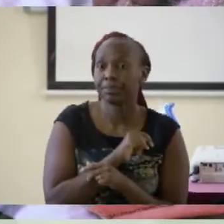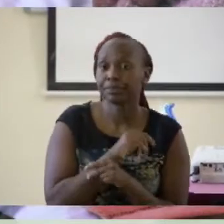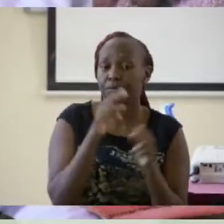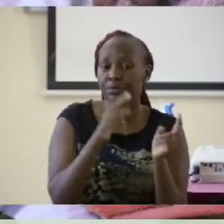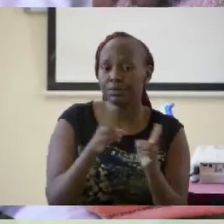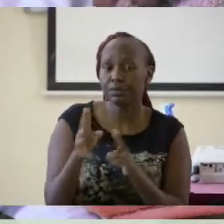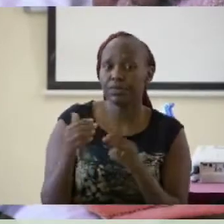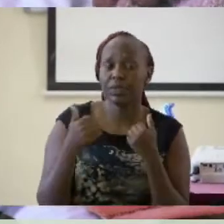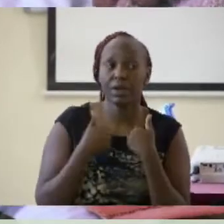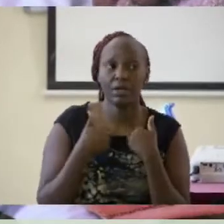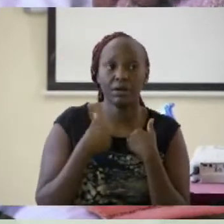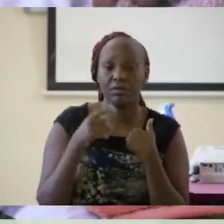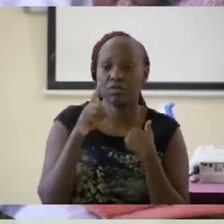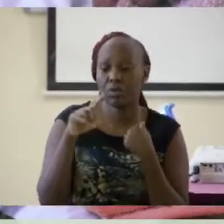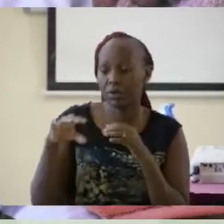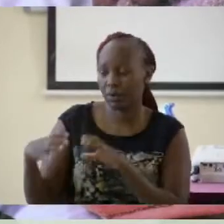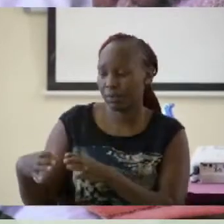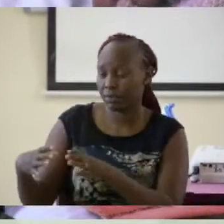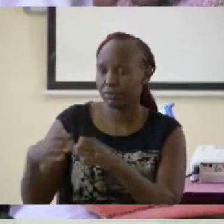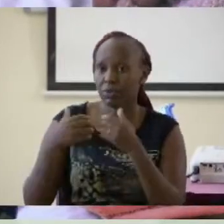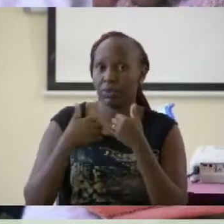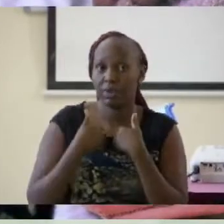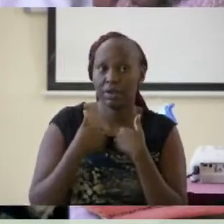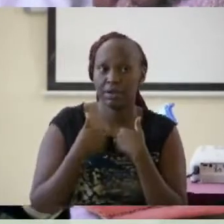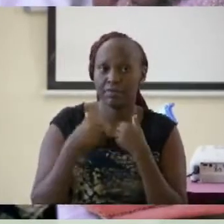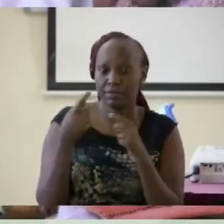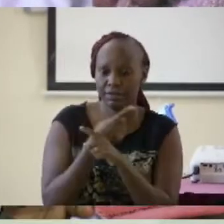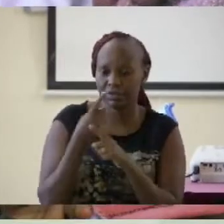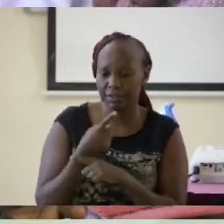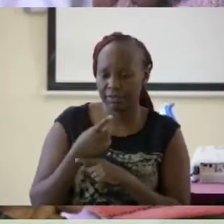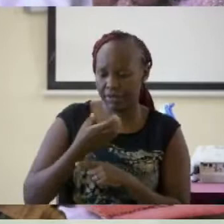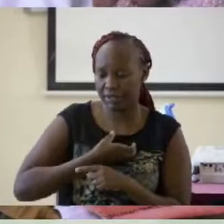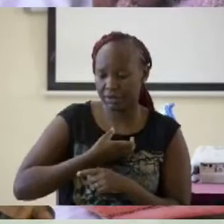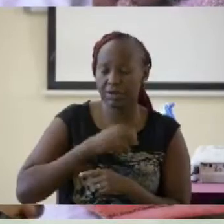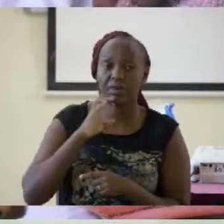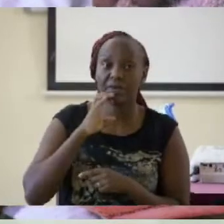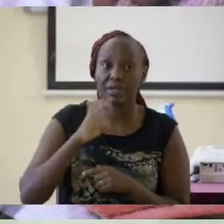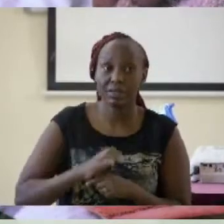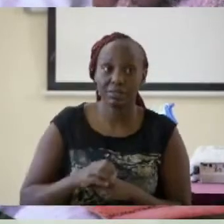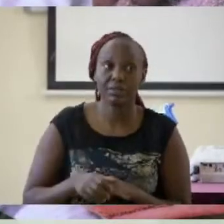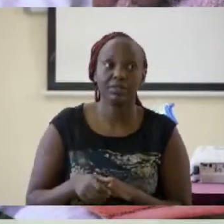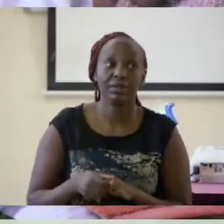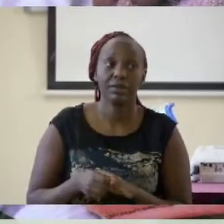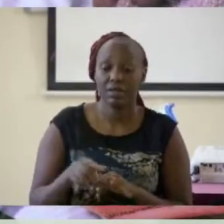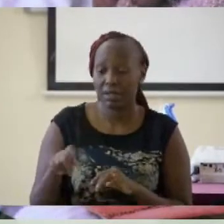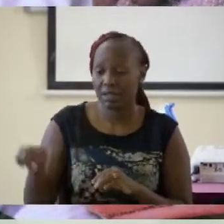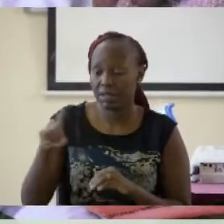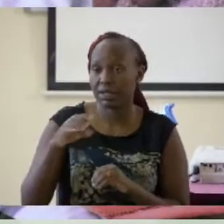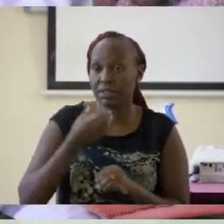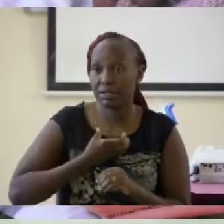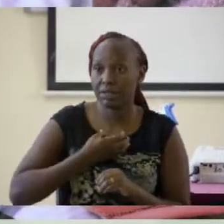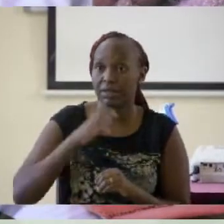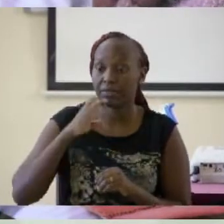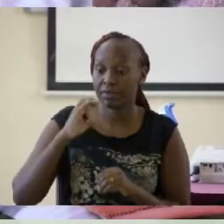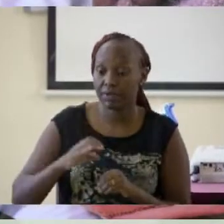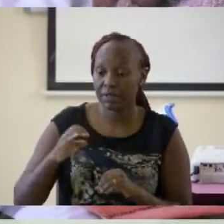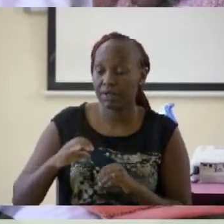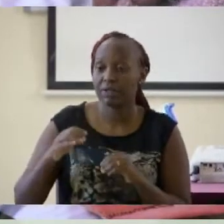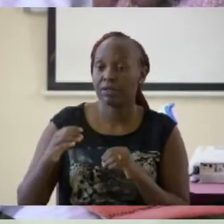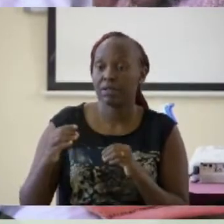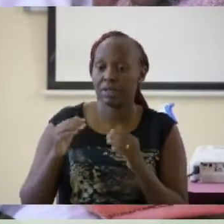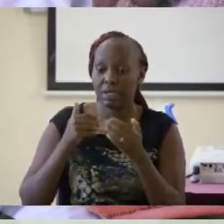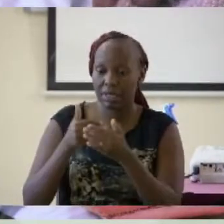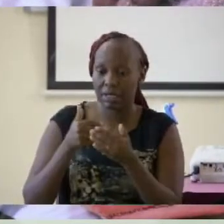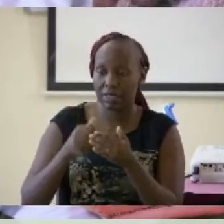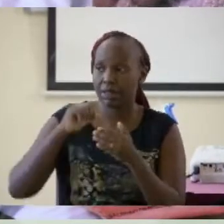normally have, like, in one community, we have various council of elders. And these council of elders arise almost towards the